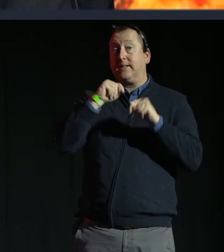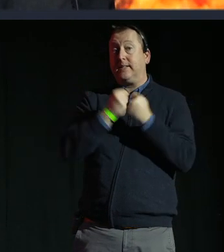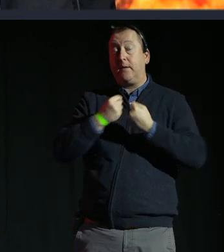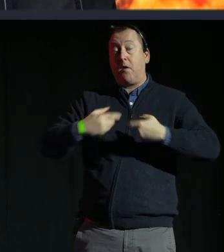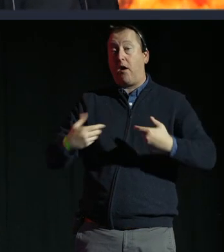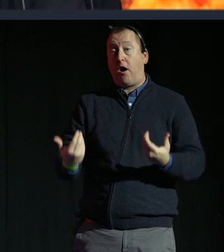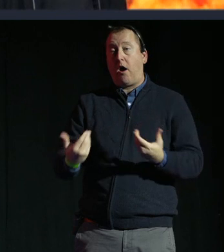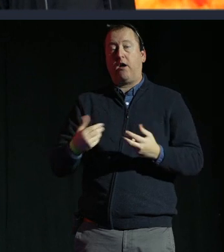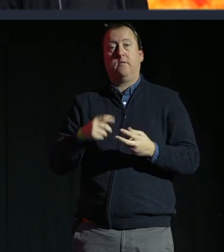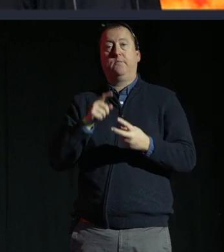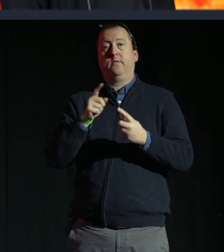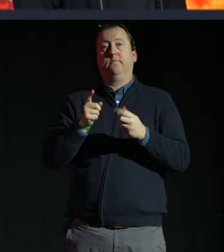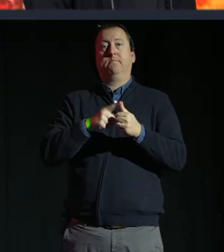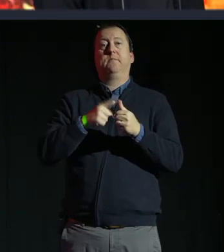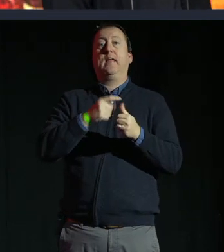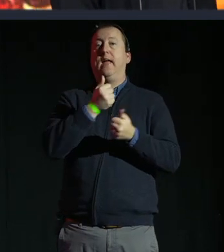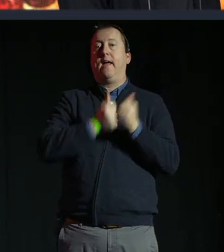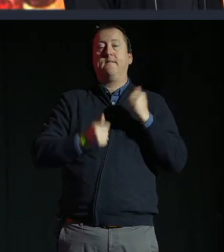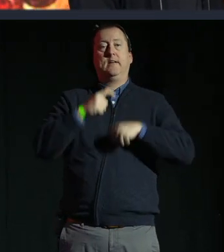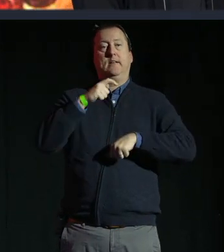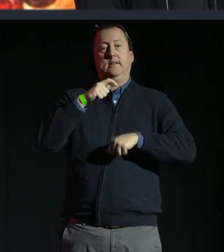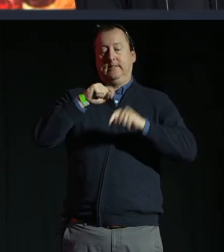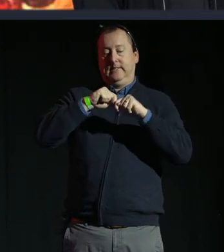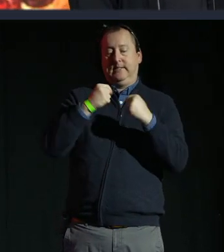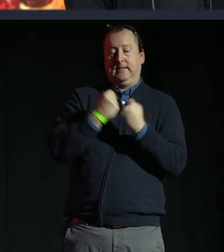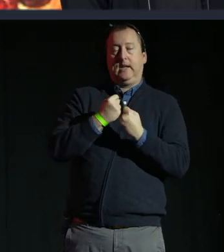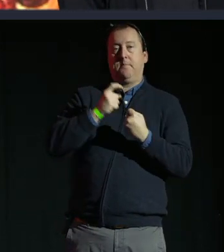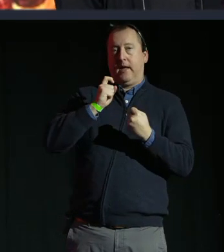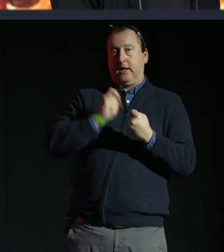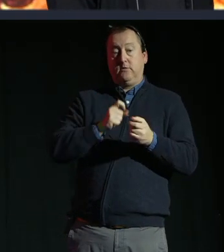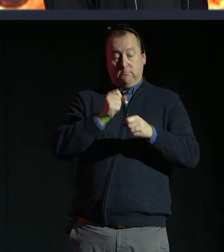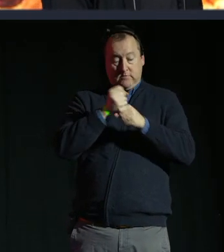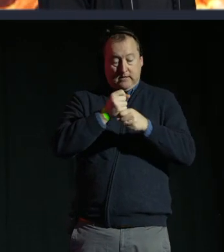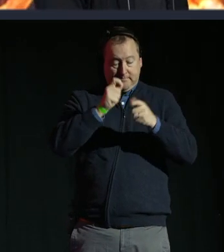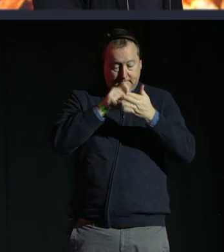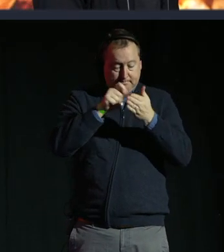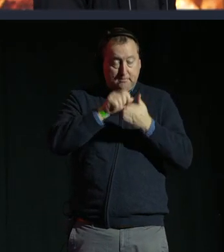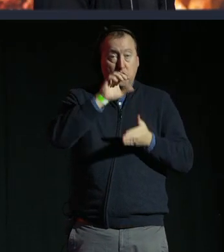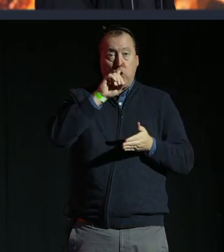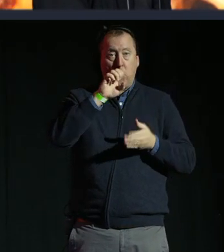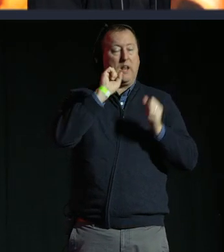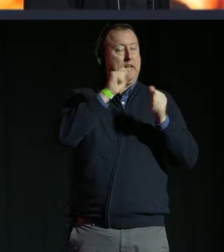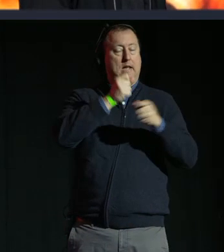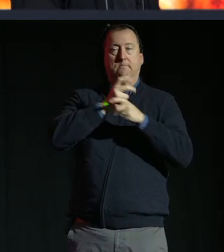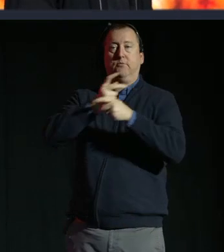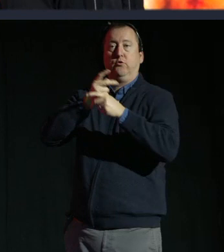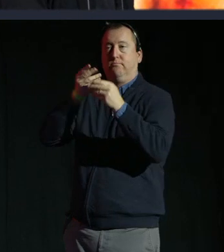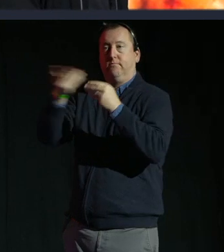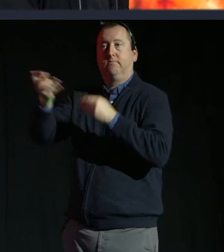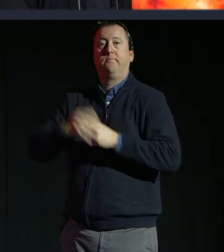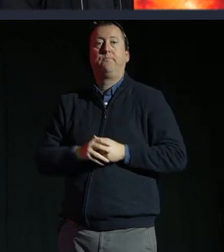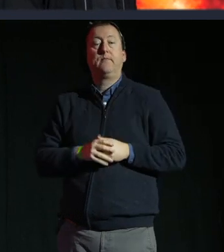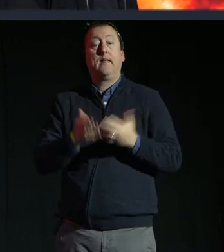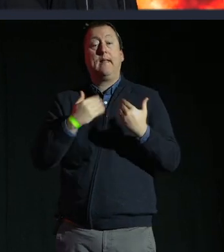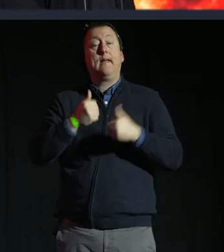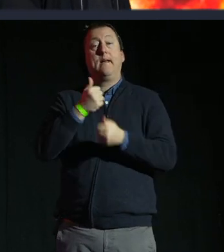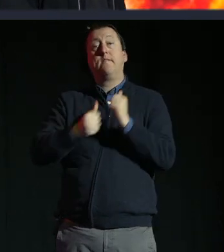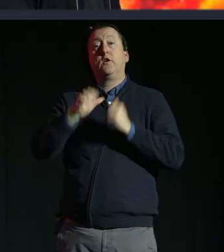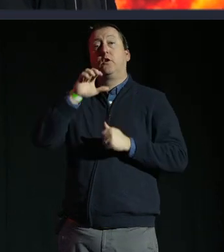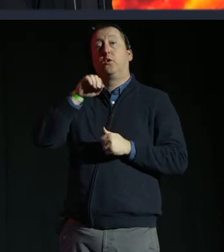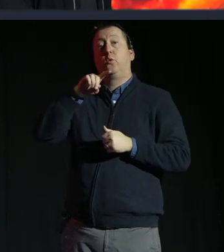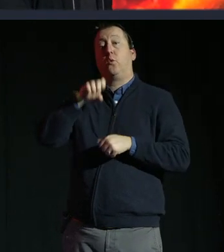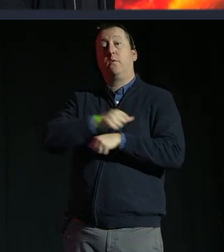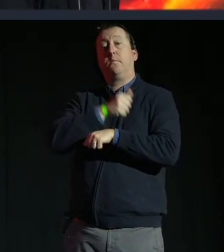every team must be able to push code directly to production. Every code base is responsible for